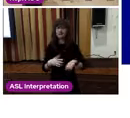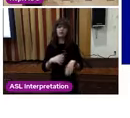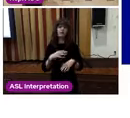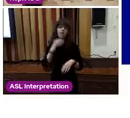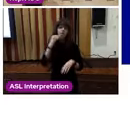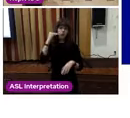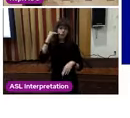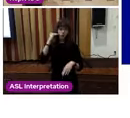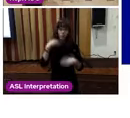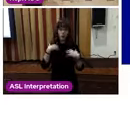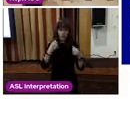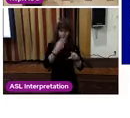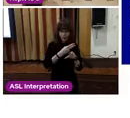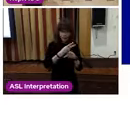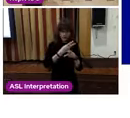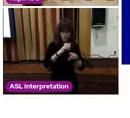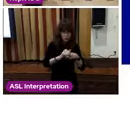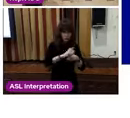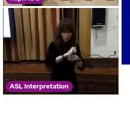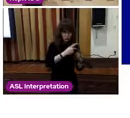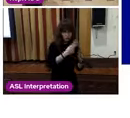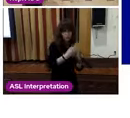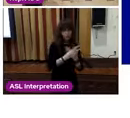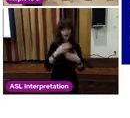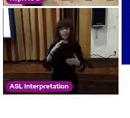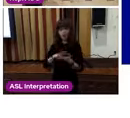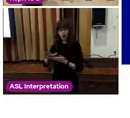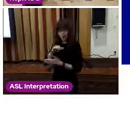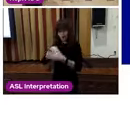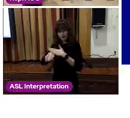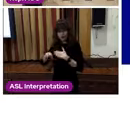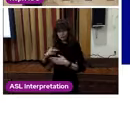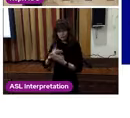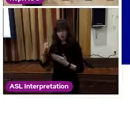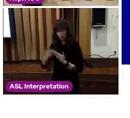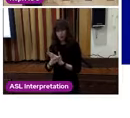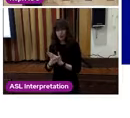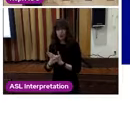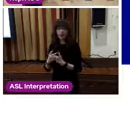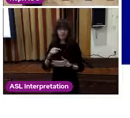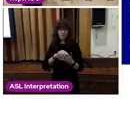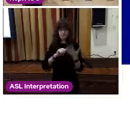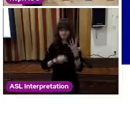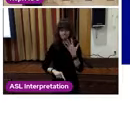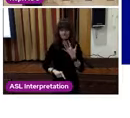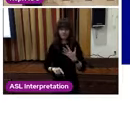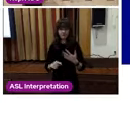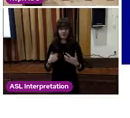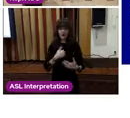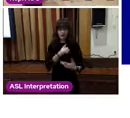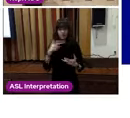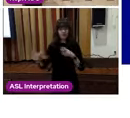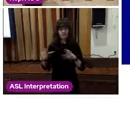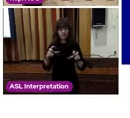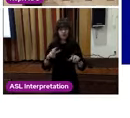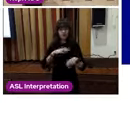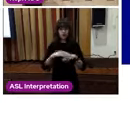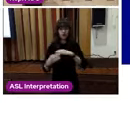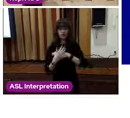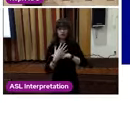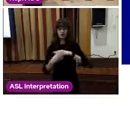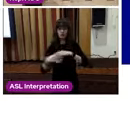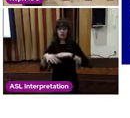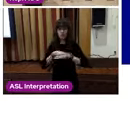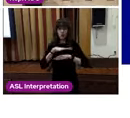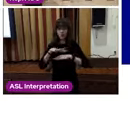training, job training programs, college access programs, and we're also investing in some shoreline